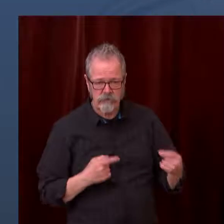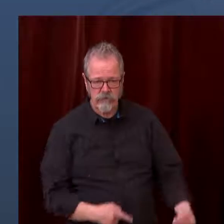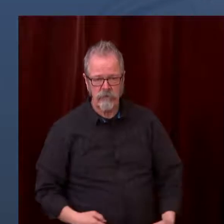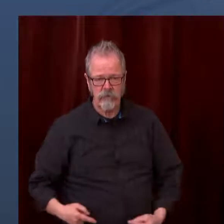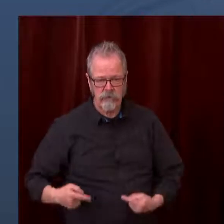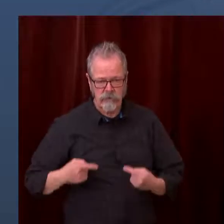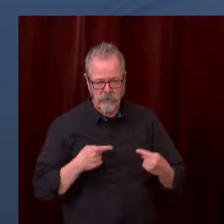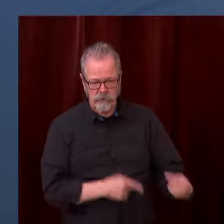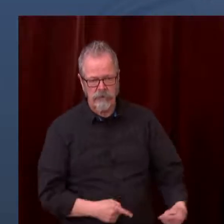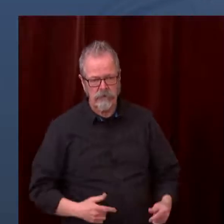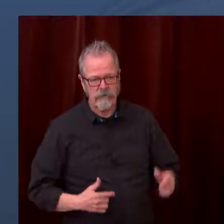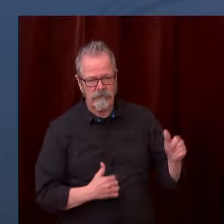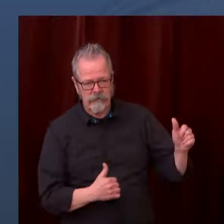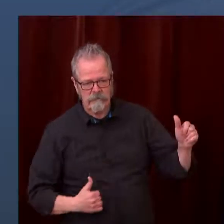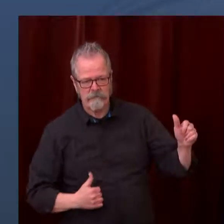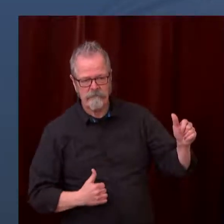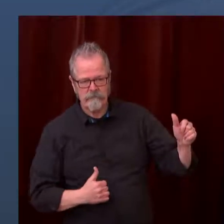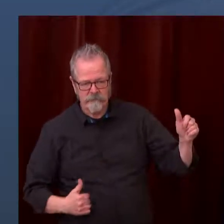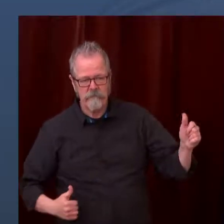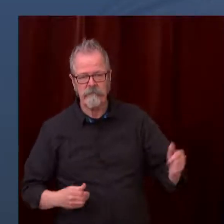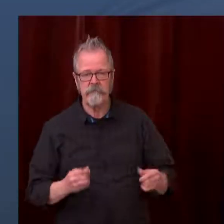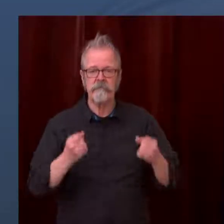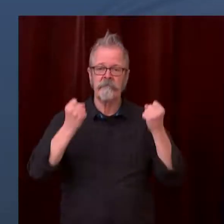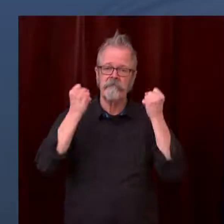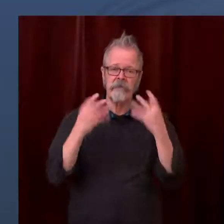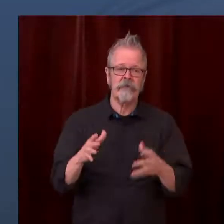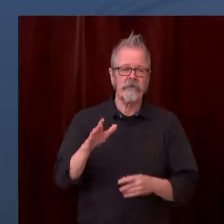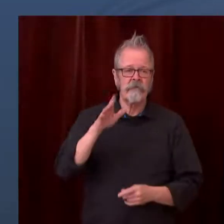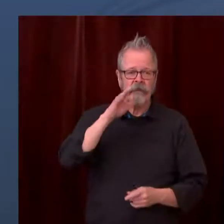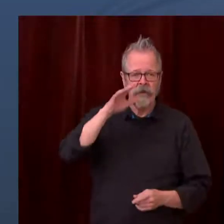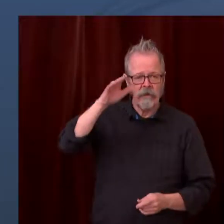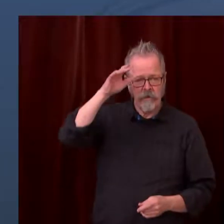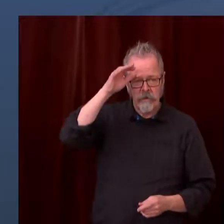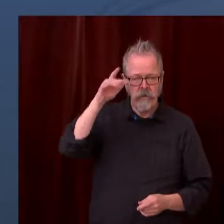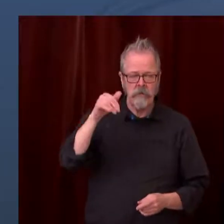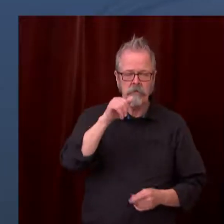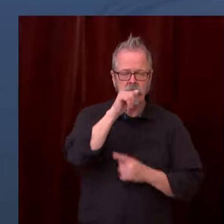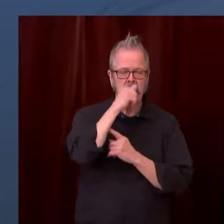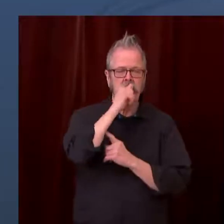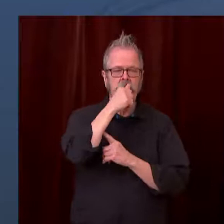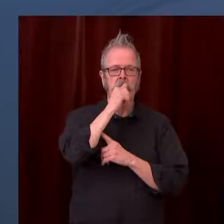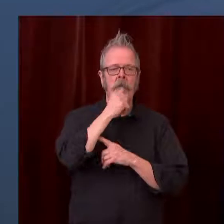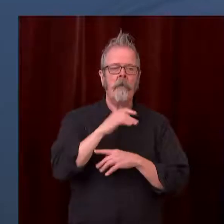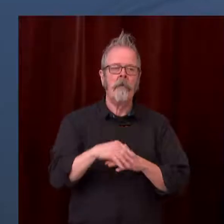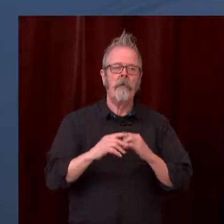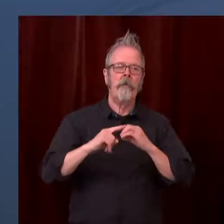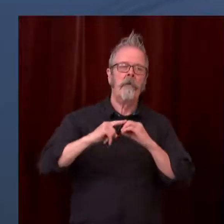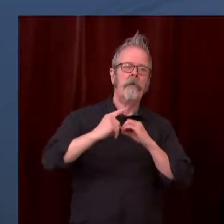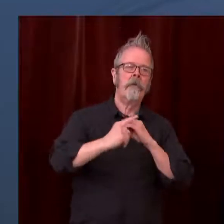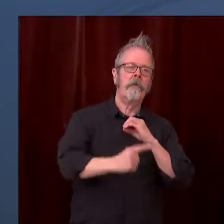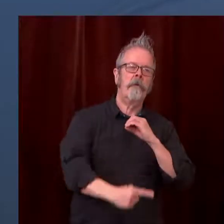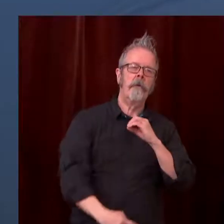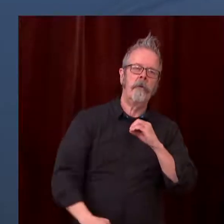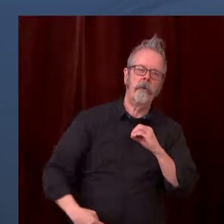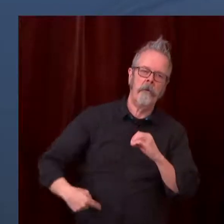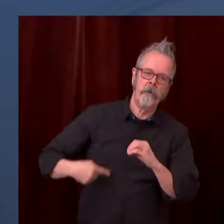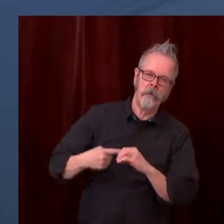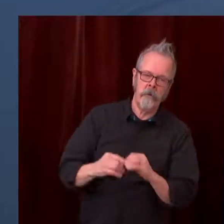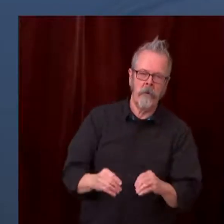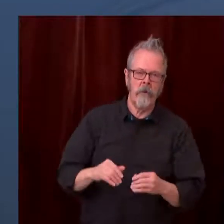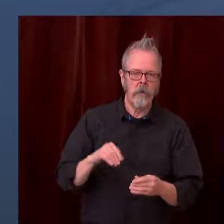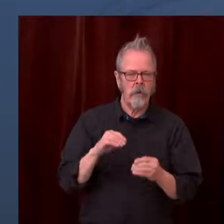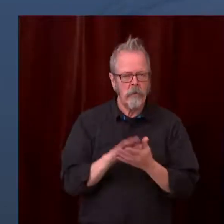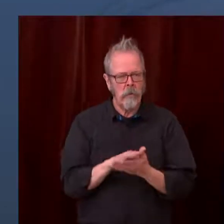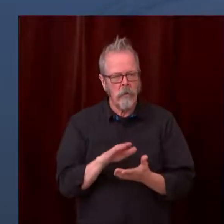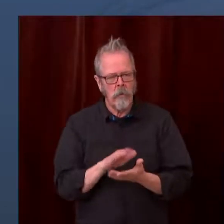desperately want their children back into on-site learning. This is a certainty. Not all parents. Many parents prefer remote learning